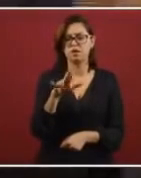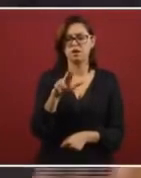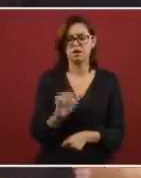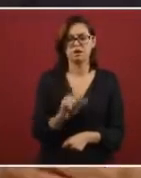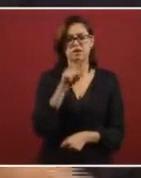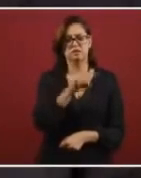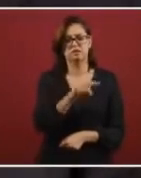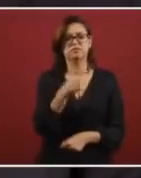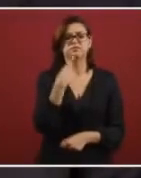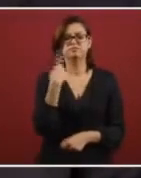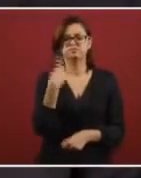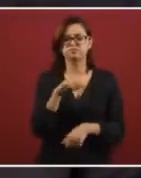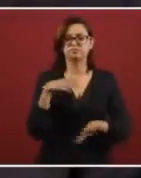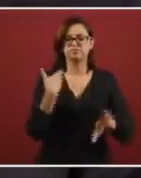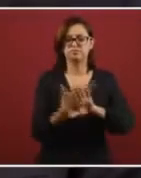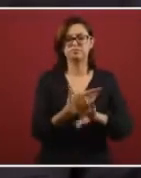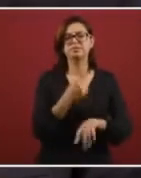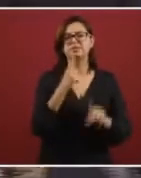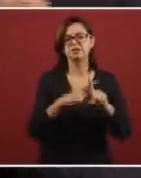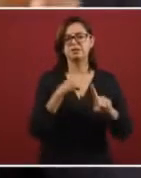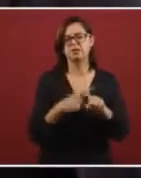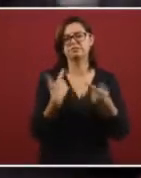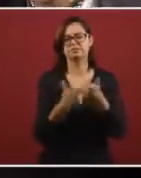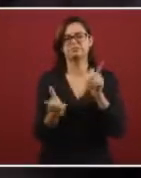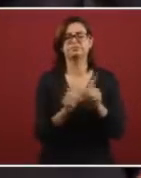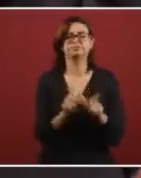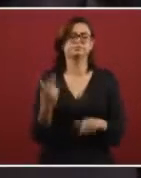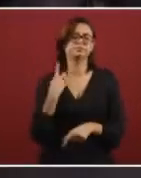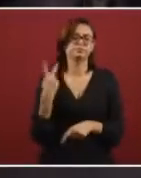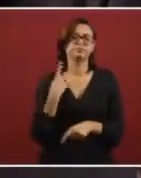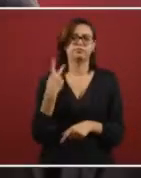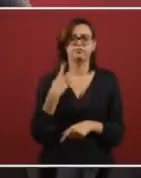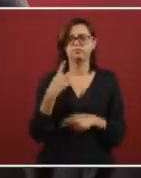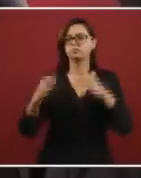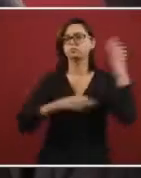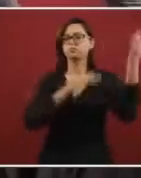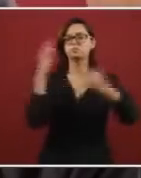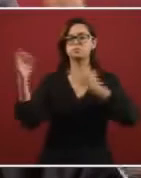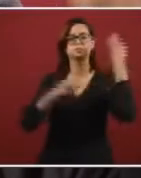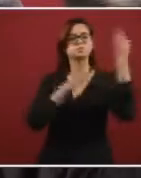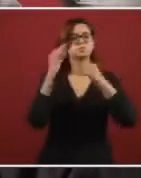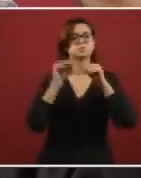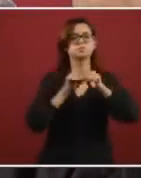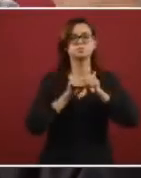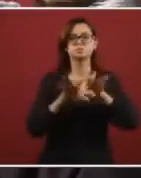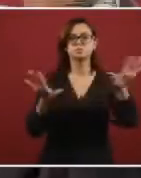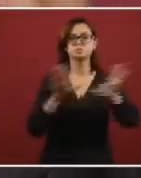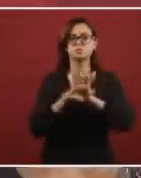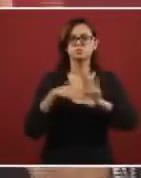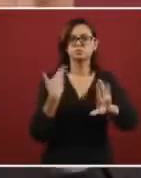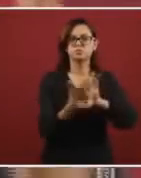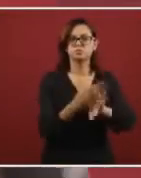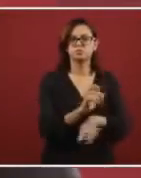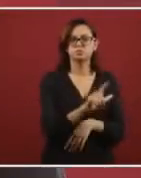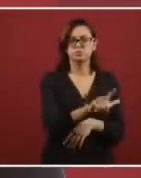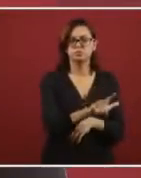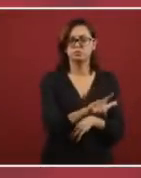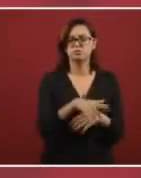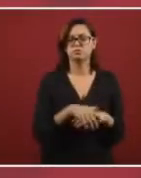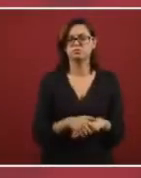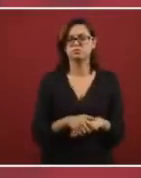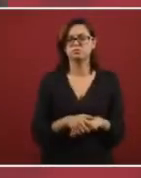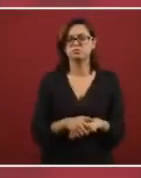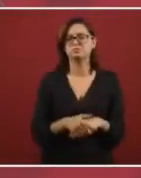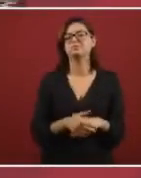de un partido. And they accused him from one party. Un partido tenía una campaña. A party had a campaign contra él. Against him.